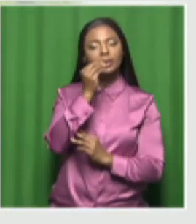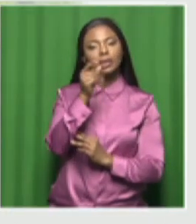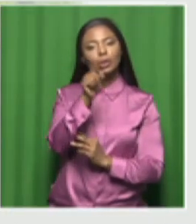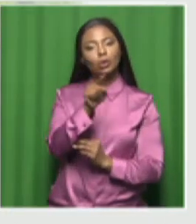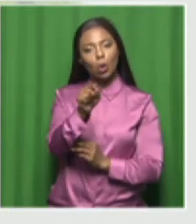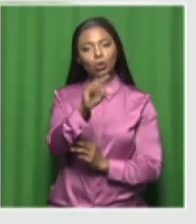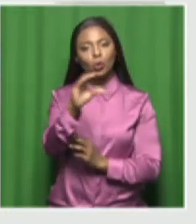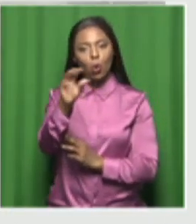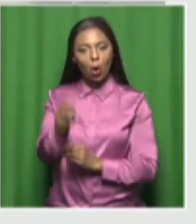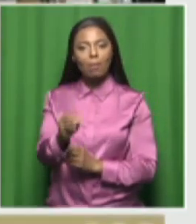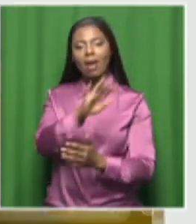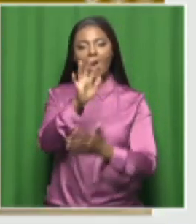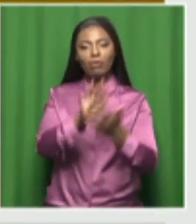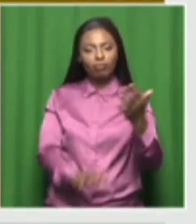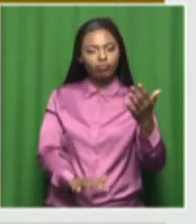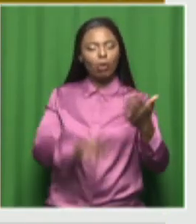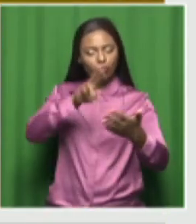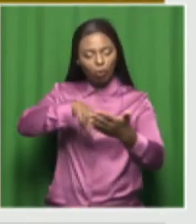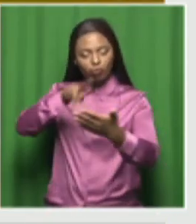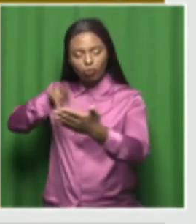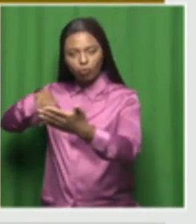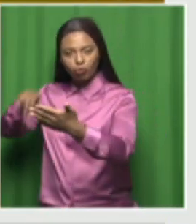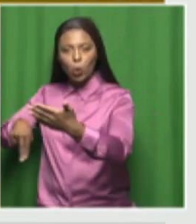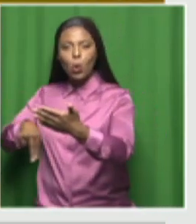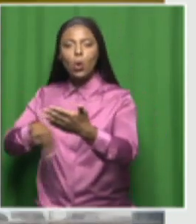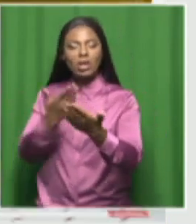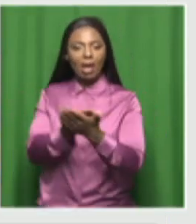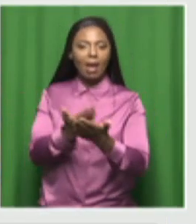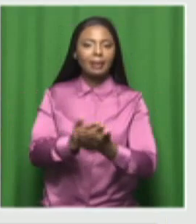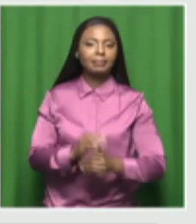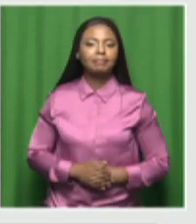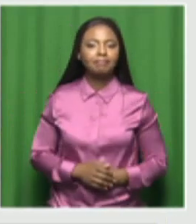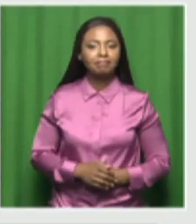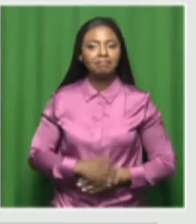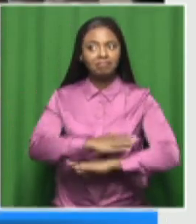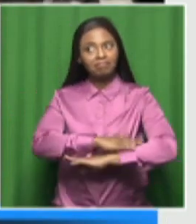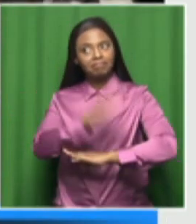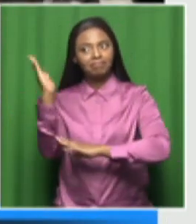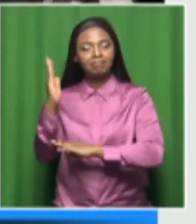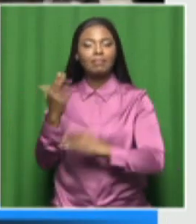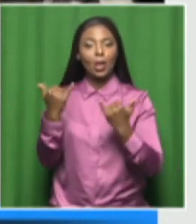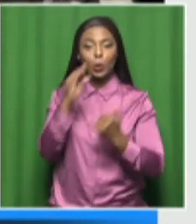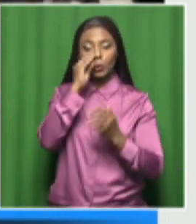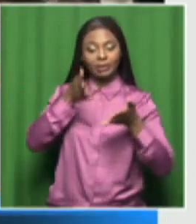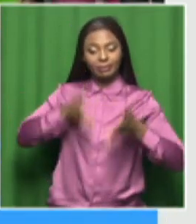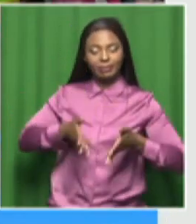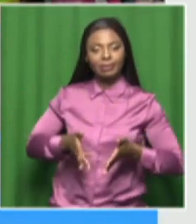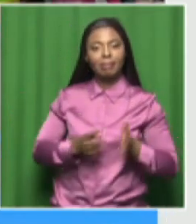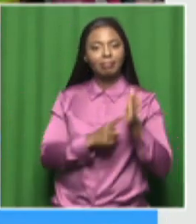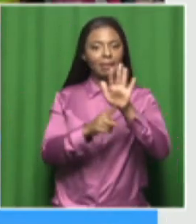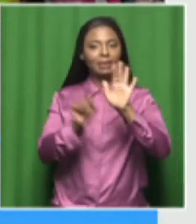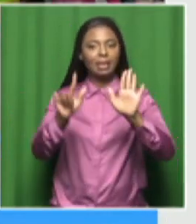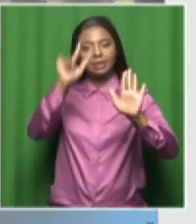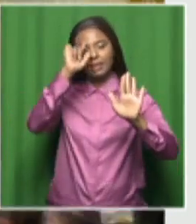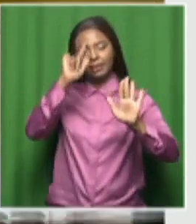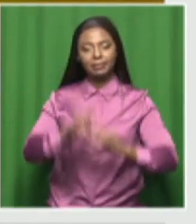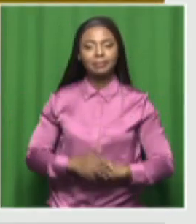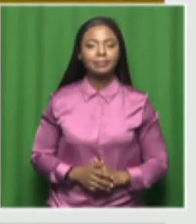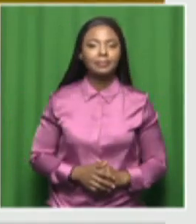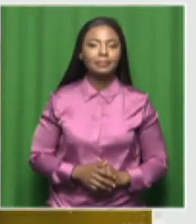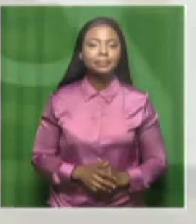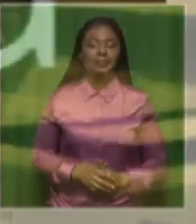there throughout the day and night for the latest news. But right now, talking about the latest news, here it is at 7 o'clock with Sakina.